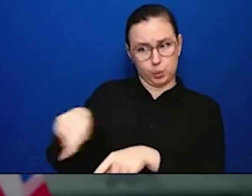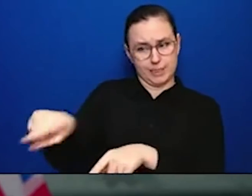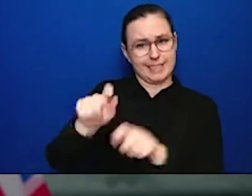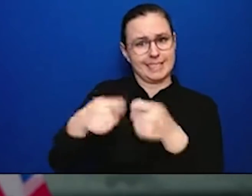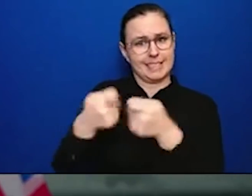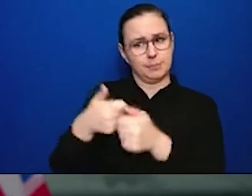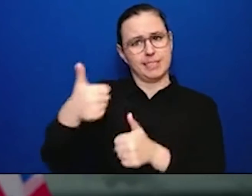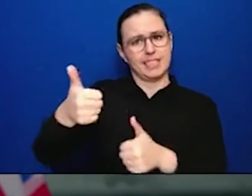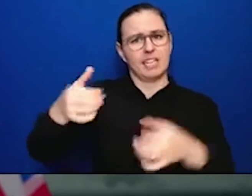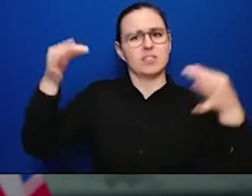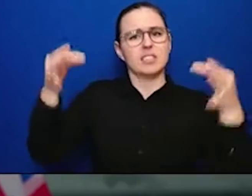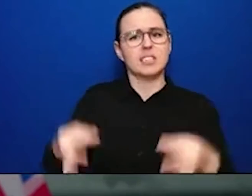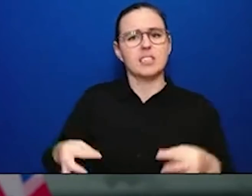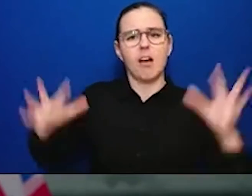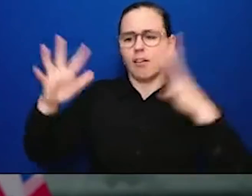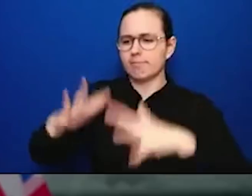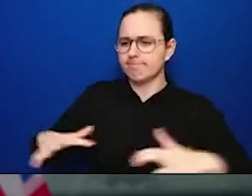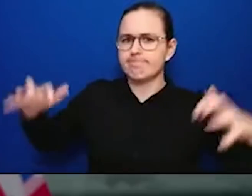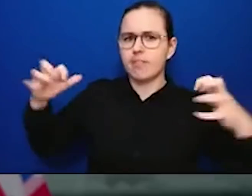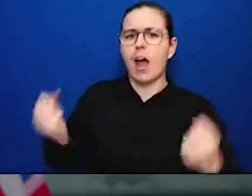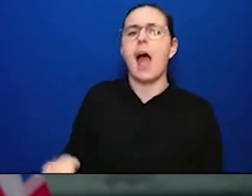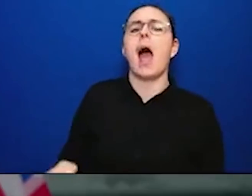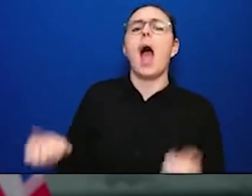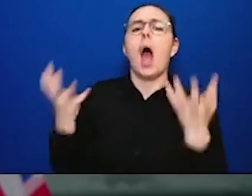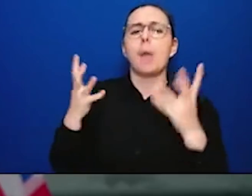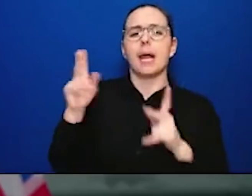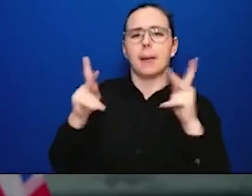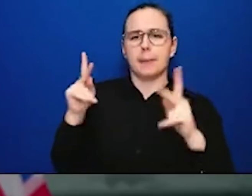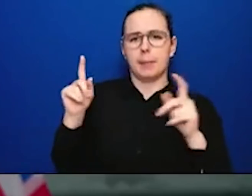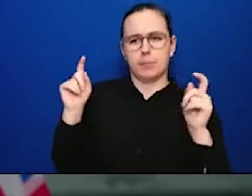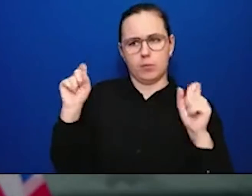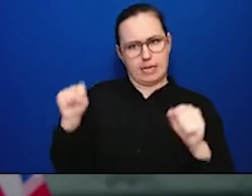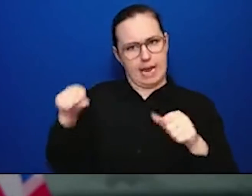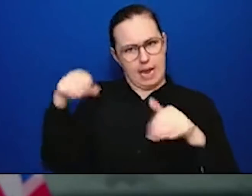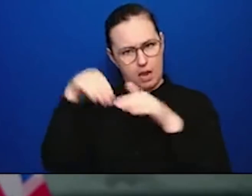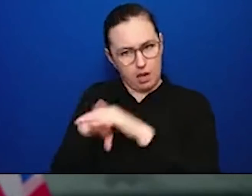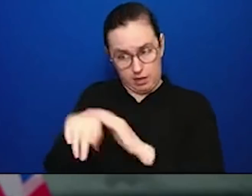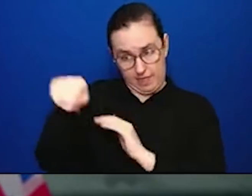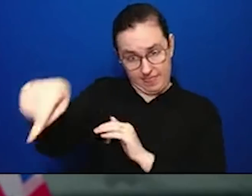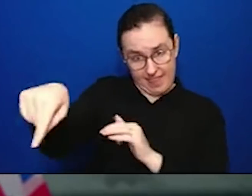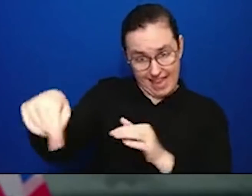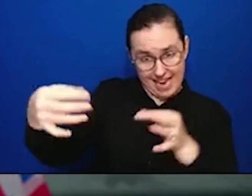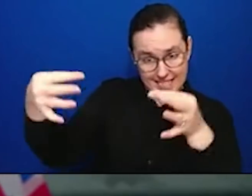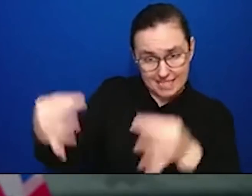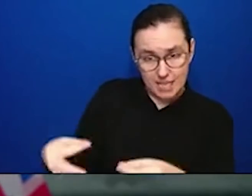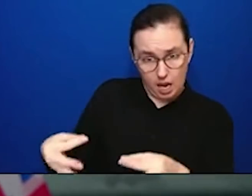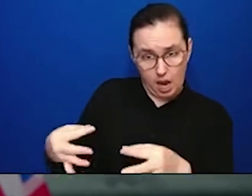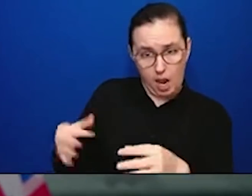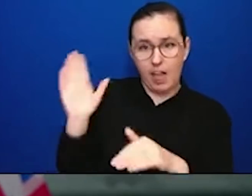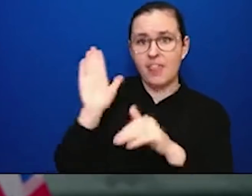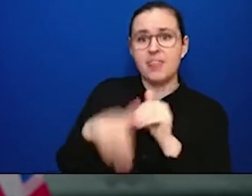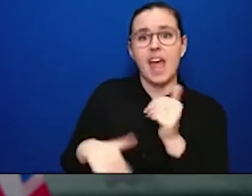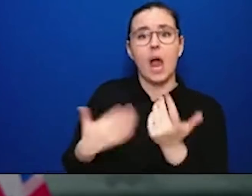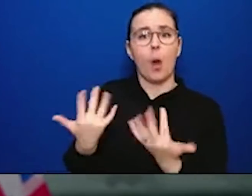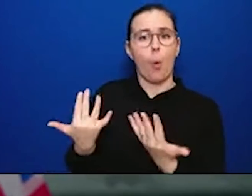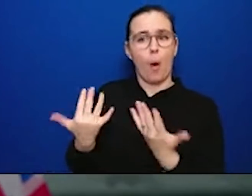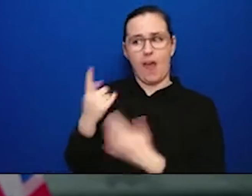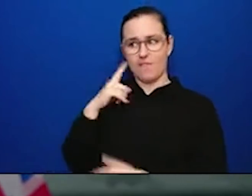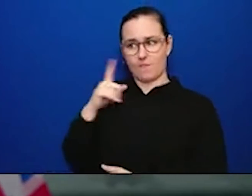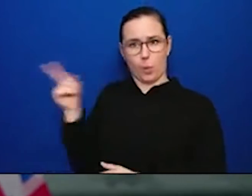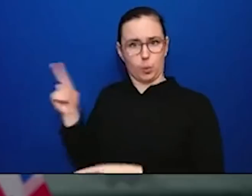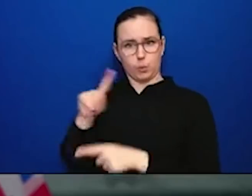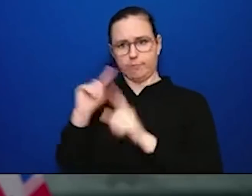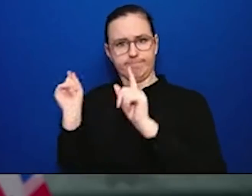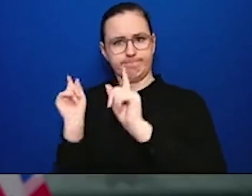than wait for a provincial order? Yeah, very good question. And capacity limits and the Canucks is something